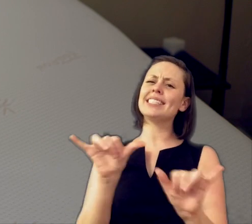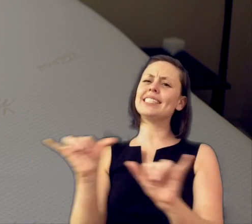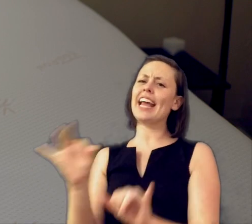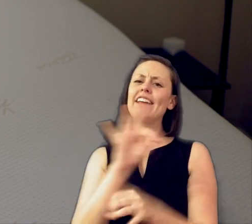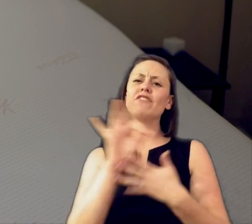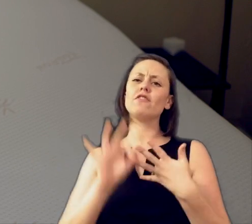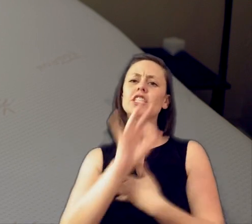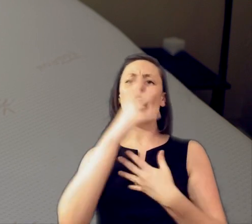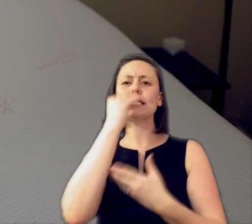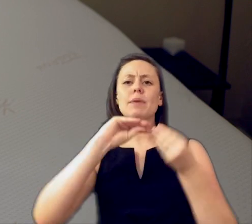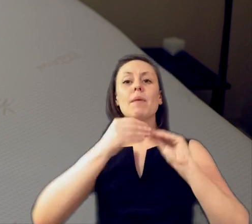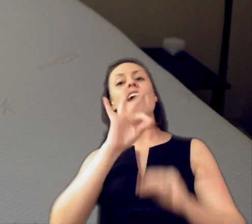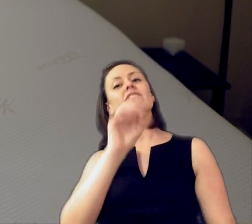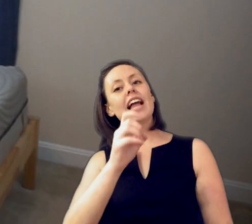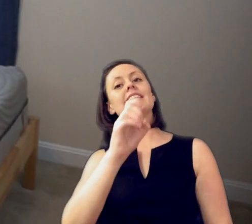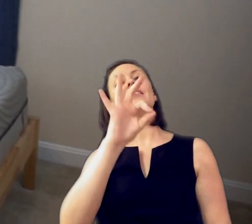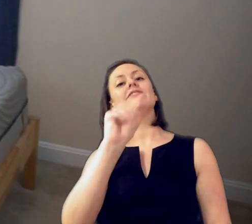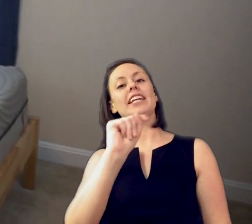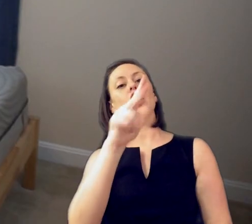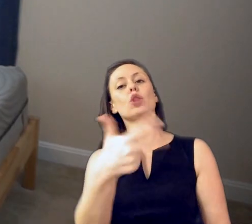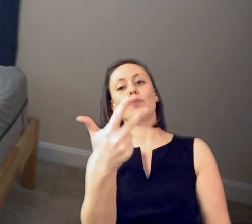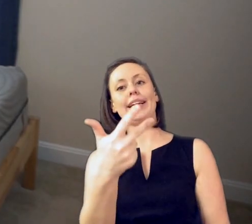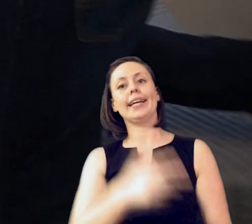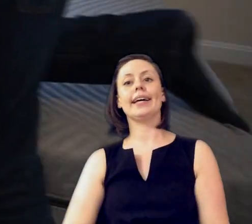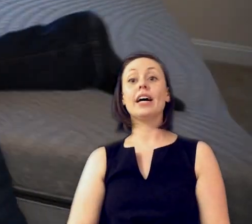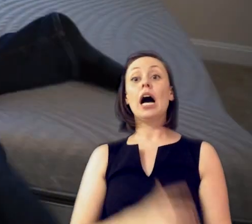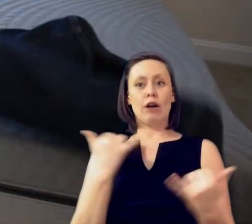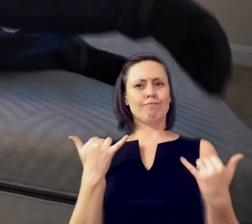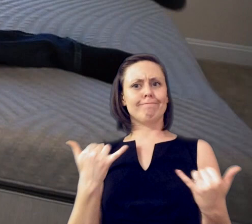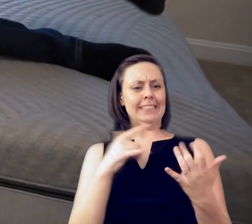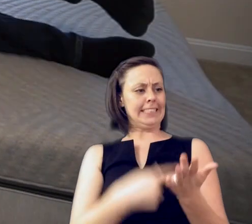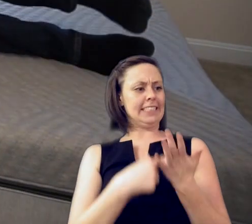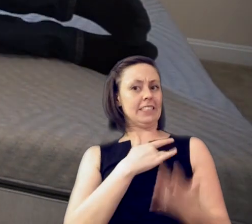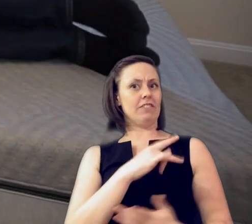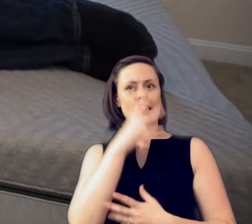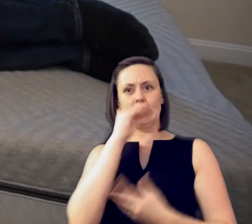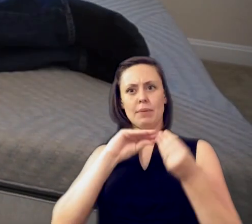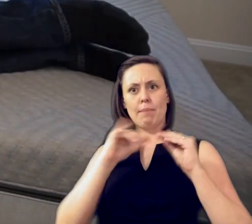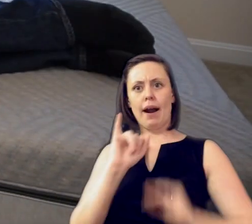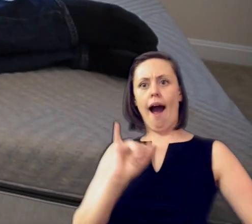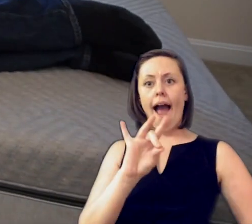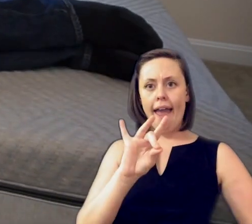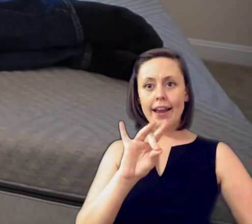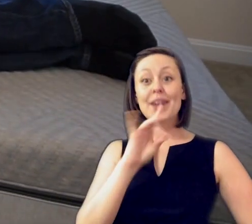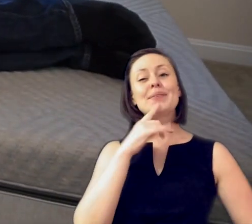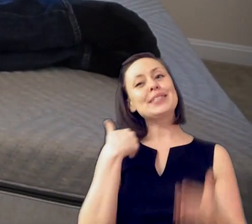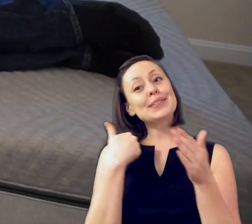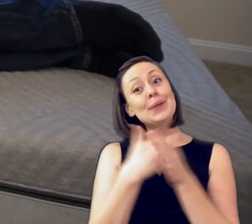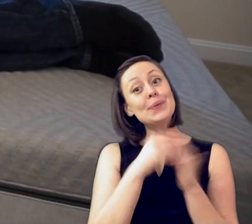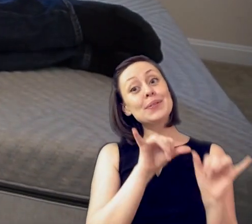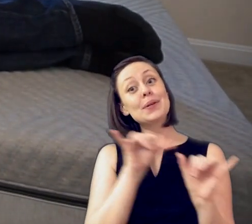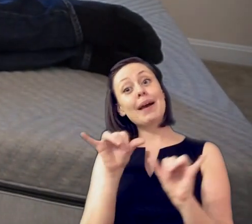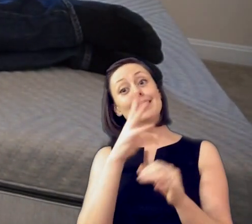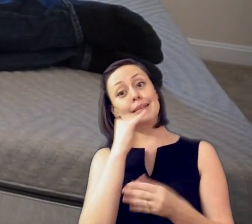Sleep Number's FlexFit 3. Alright, so let's talk about feel with the Sleep Number i8, which is closely compared with the Sleep